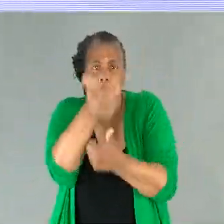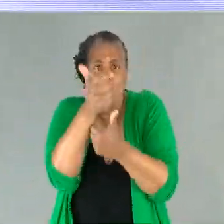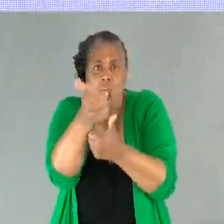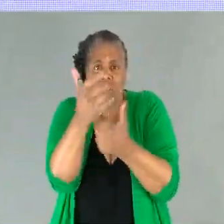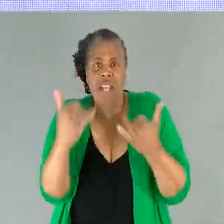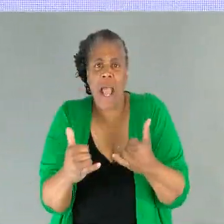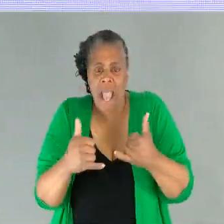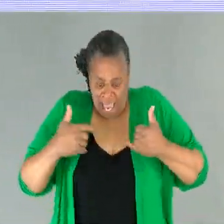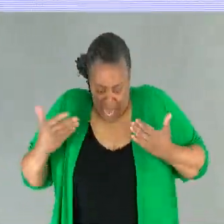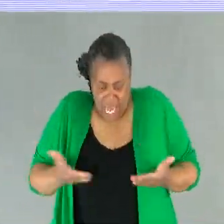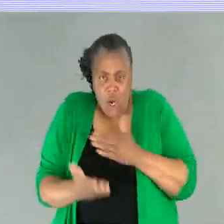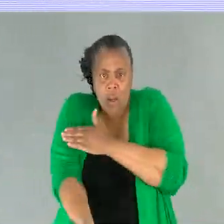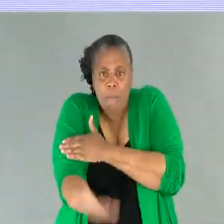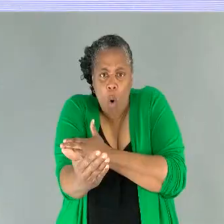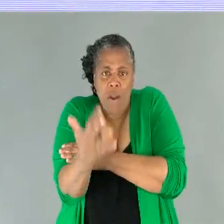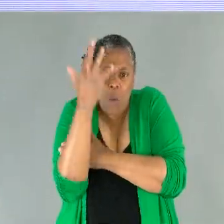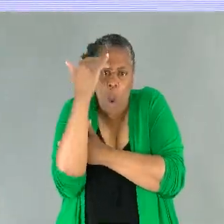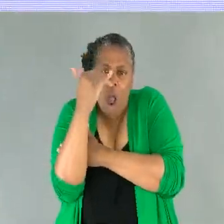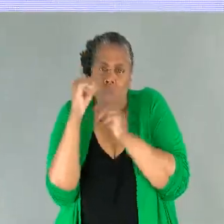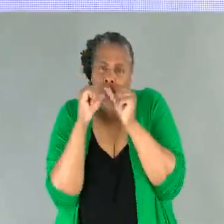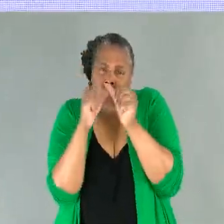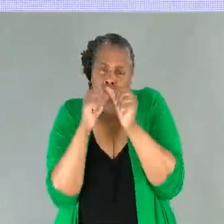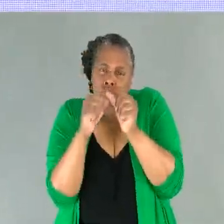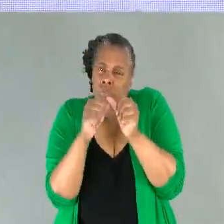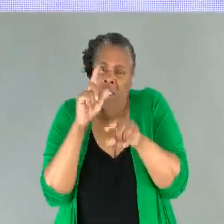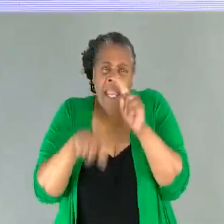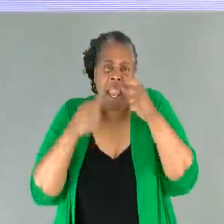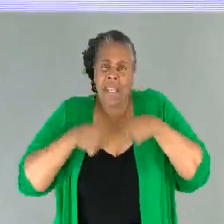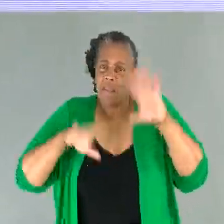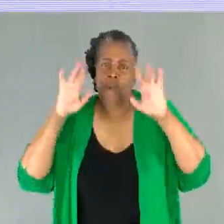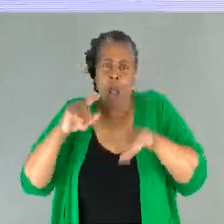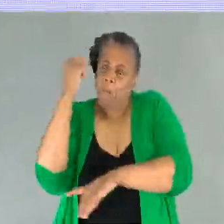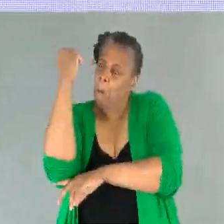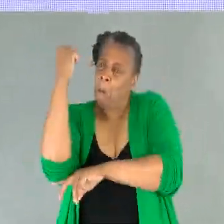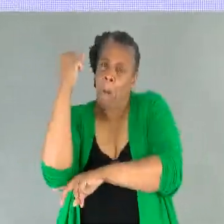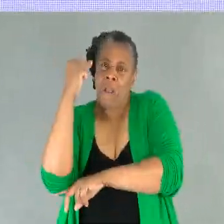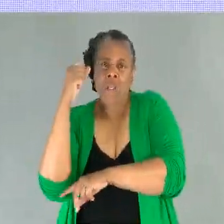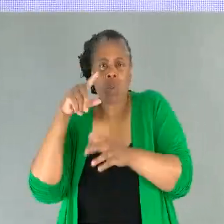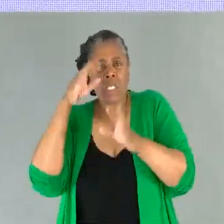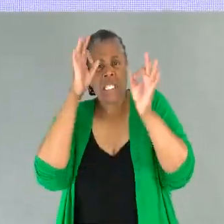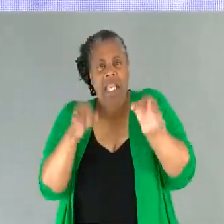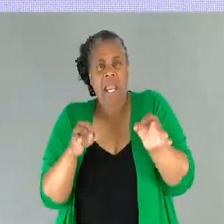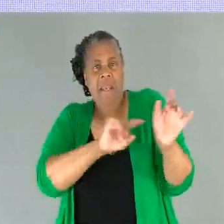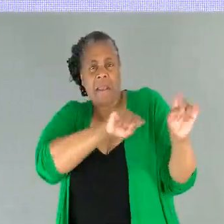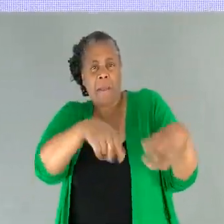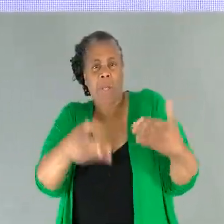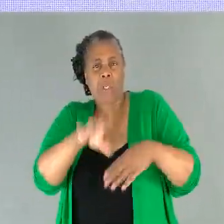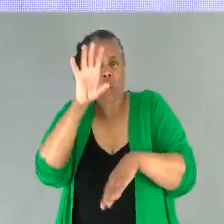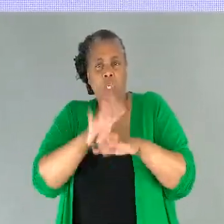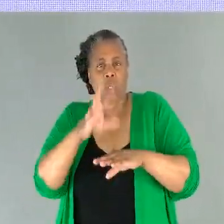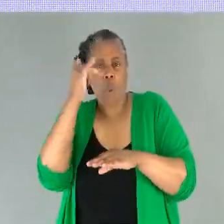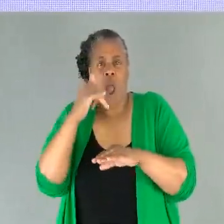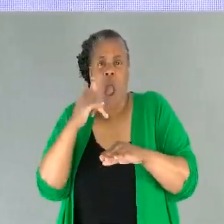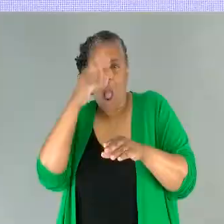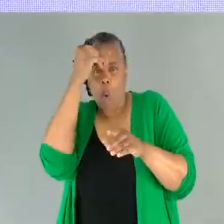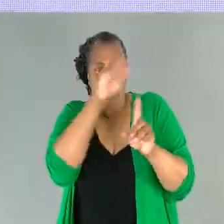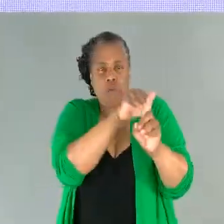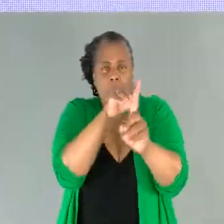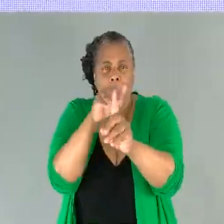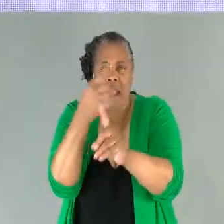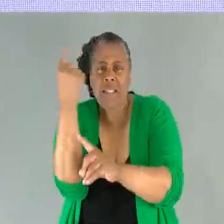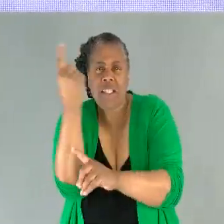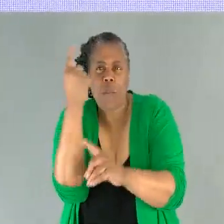here this morning. I'm so glad that you decided to come to church, because I'm here to remind